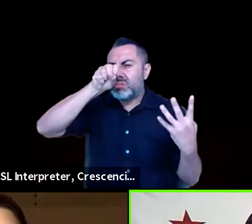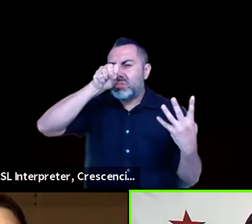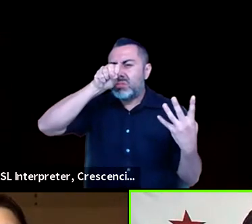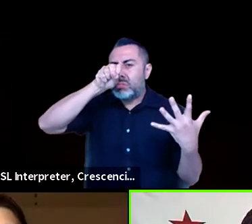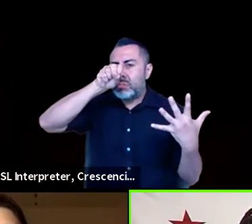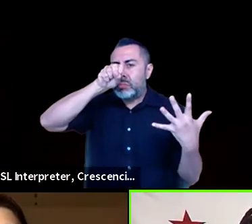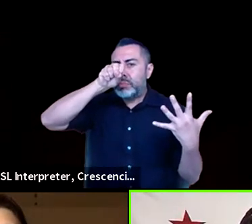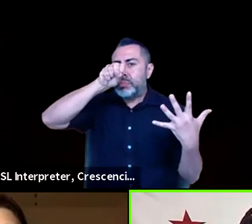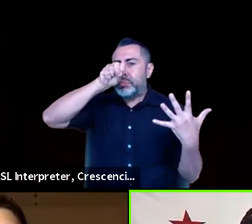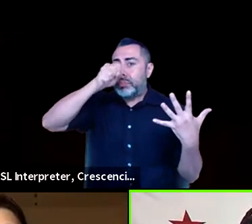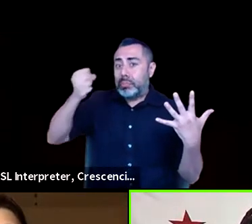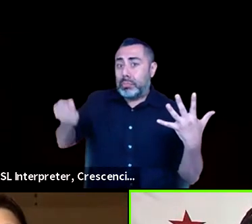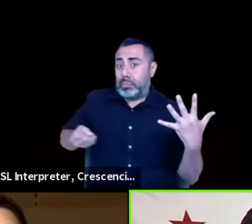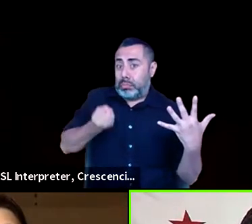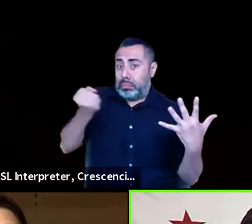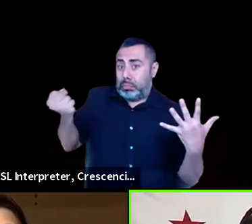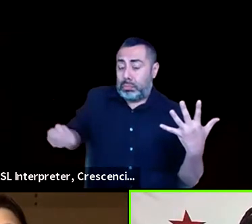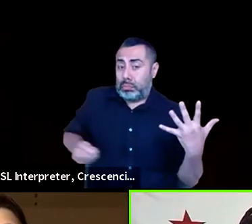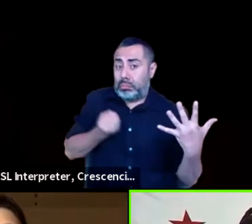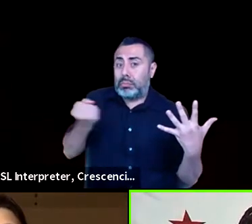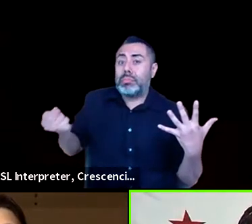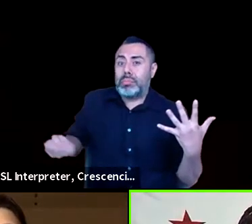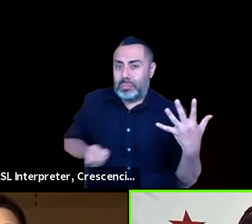1, 2, 3, 4, 5, hold,